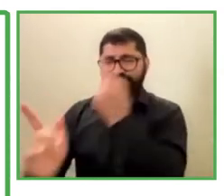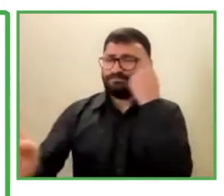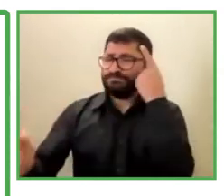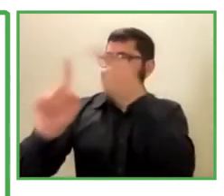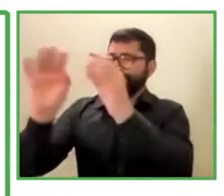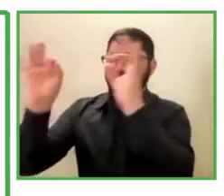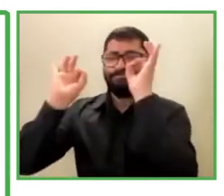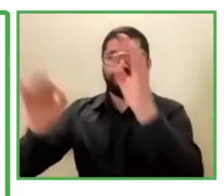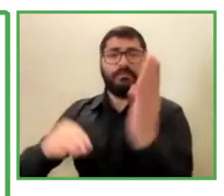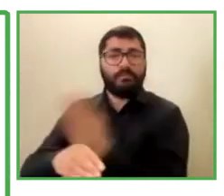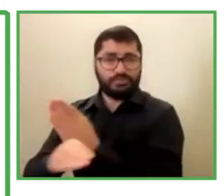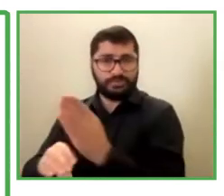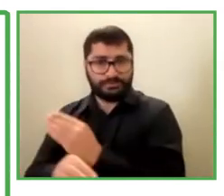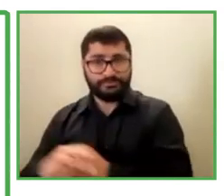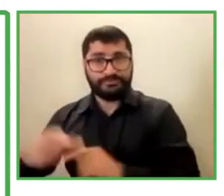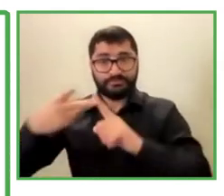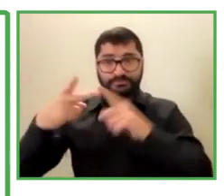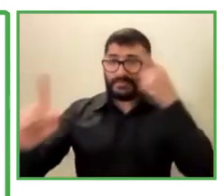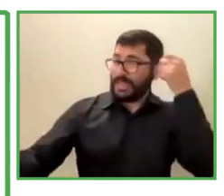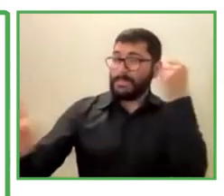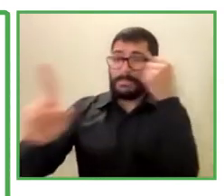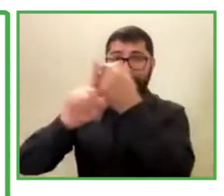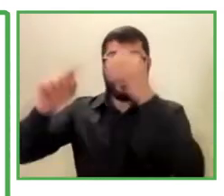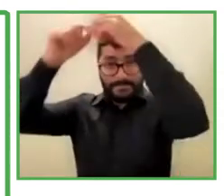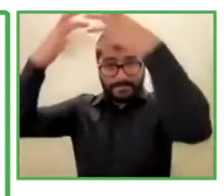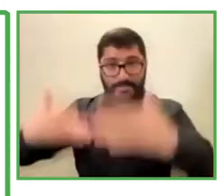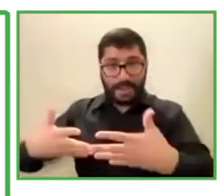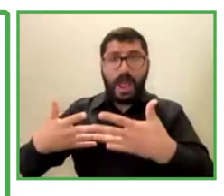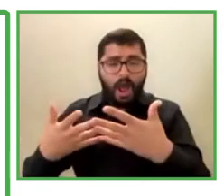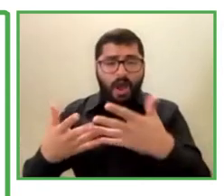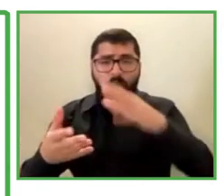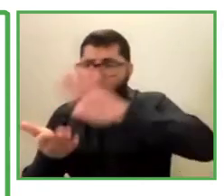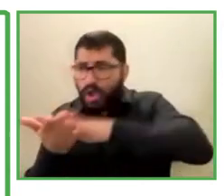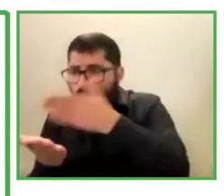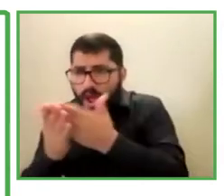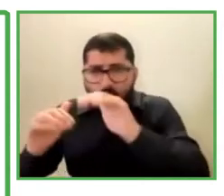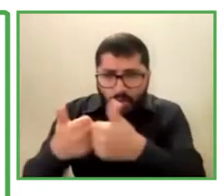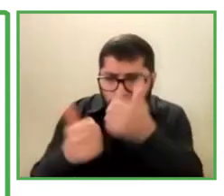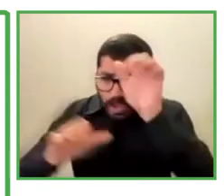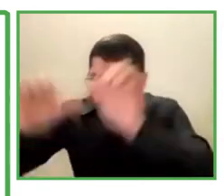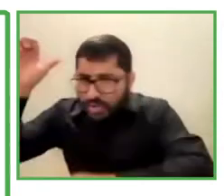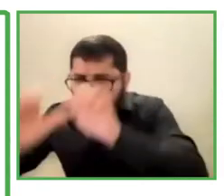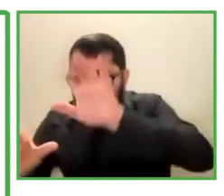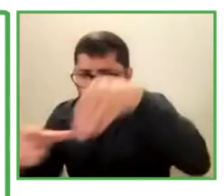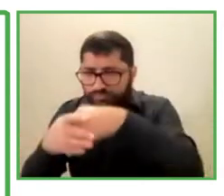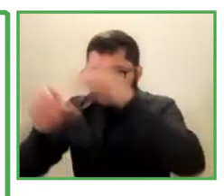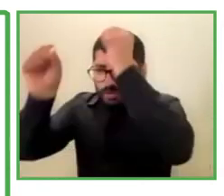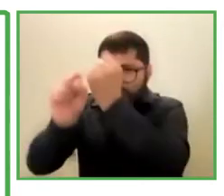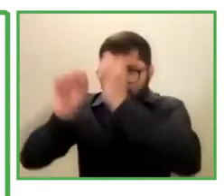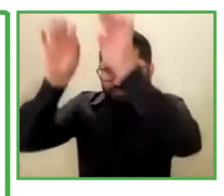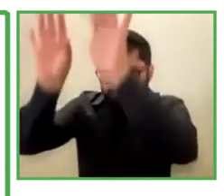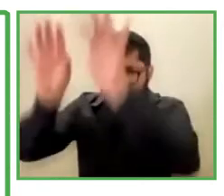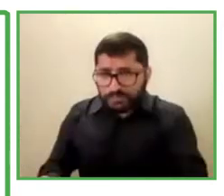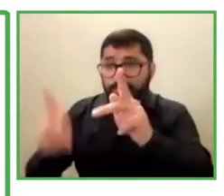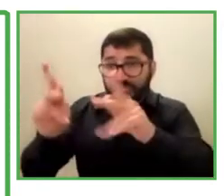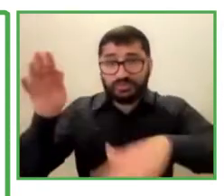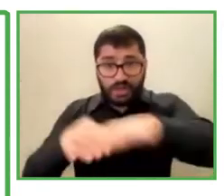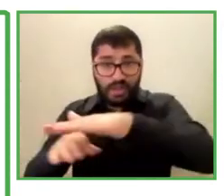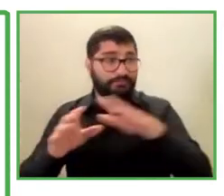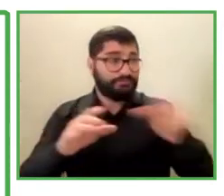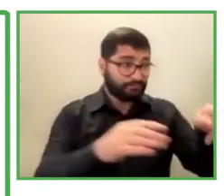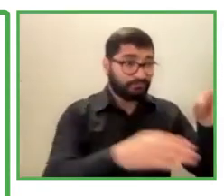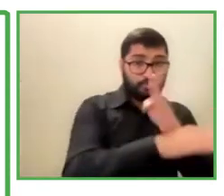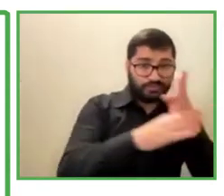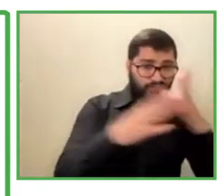profile and artificial intelligence to make the match between the candidate and the company. And the platform was